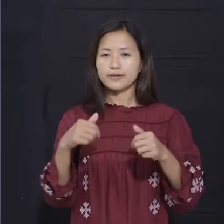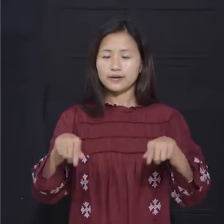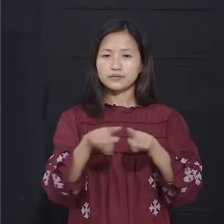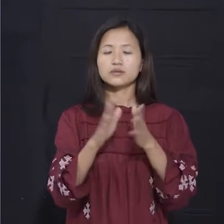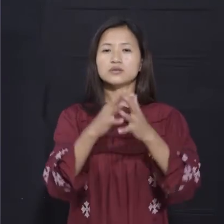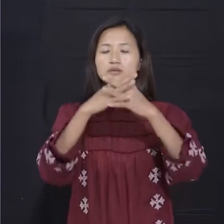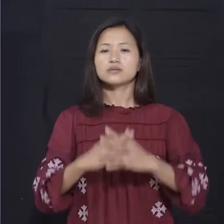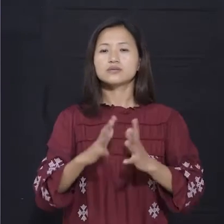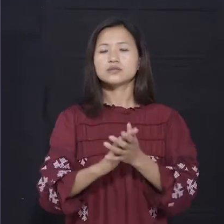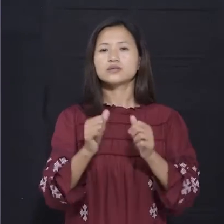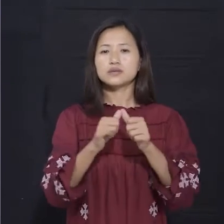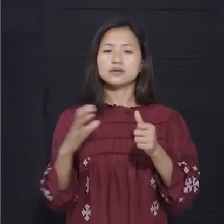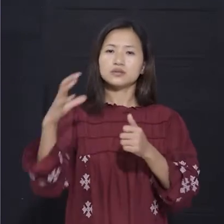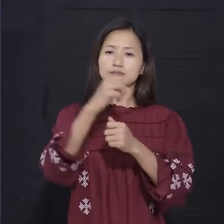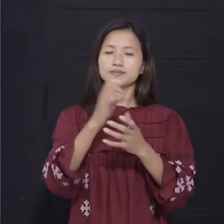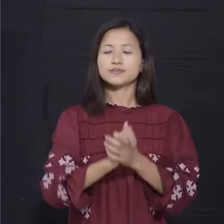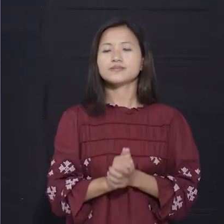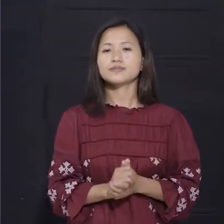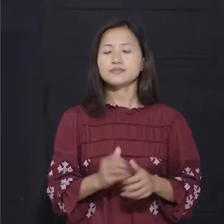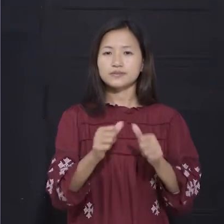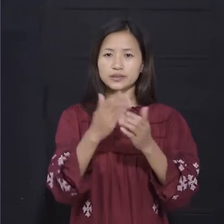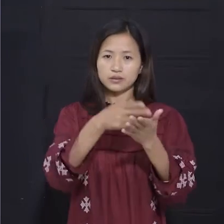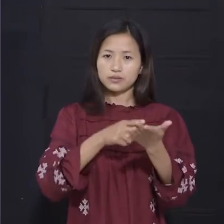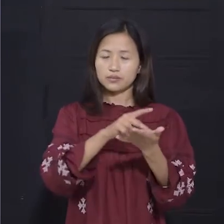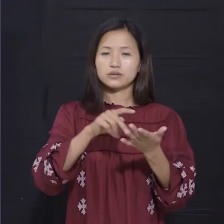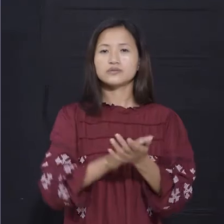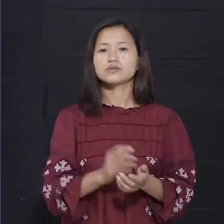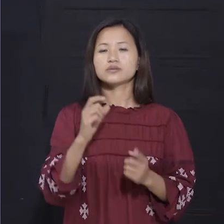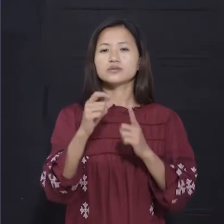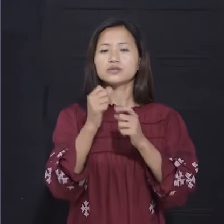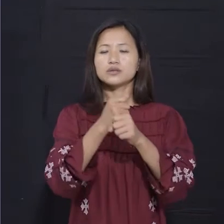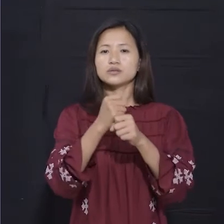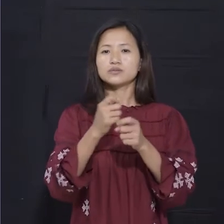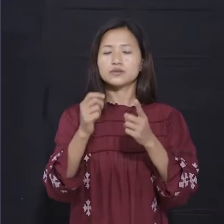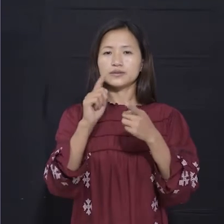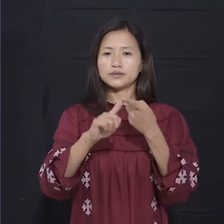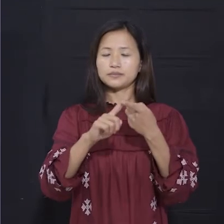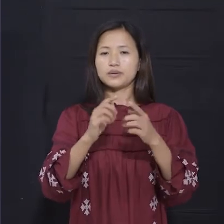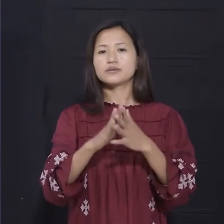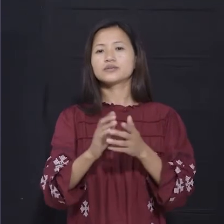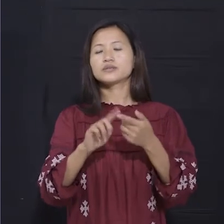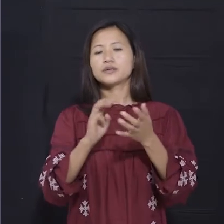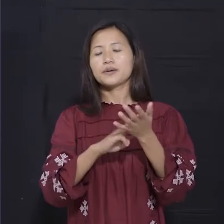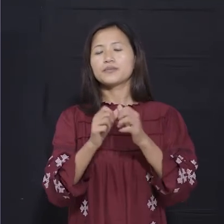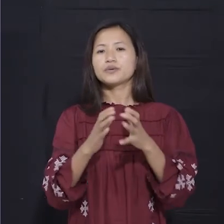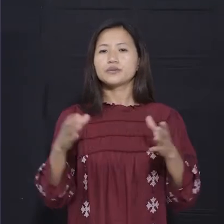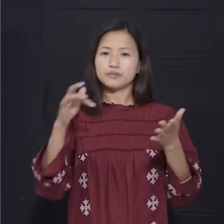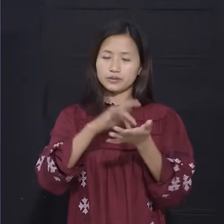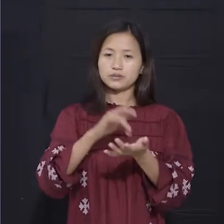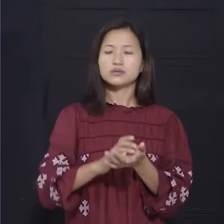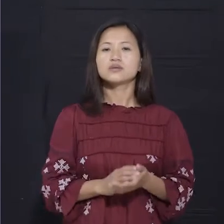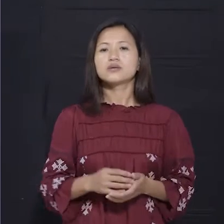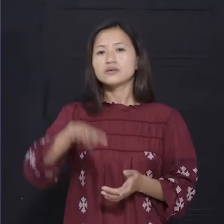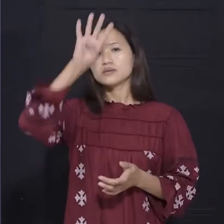Asia. All right. So apart, though this Gupta Empire has done so many achievements, this Gupta